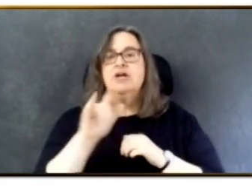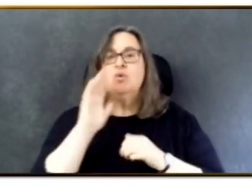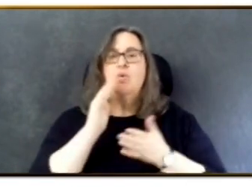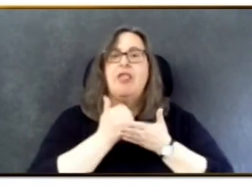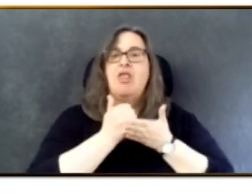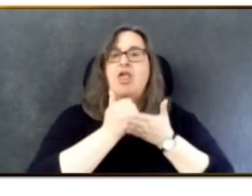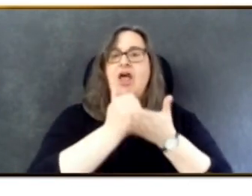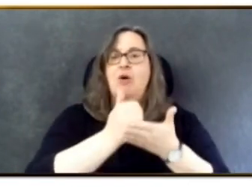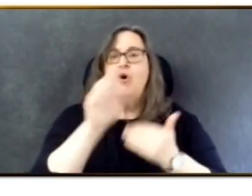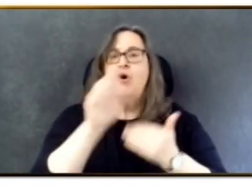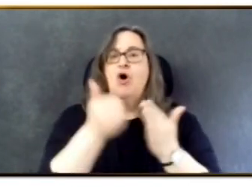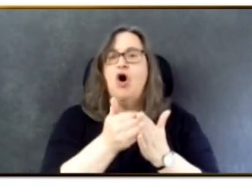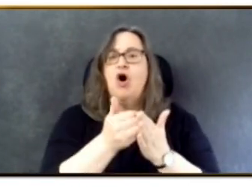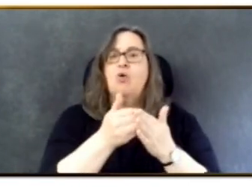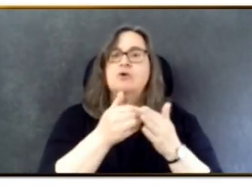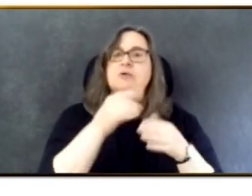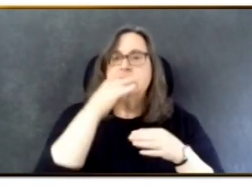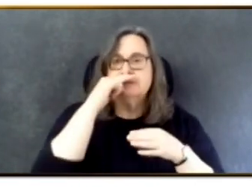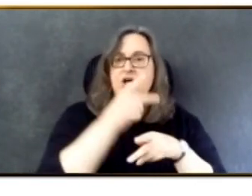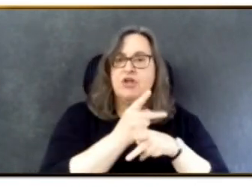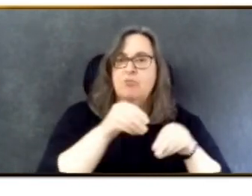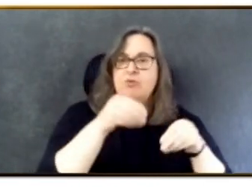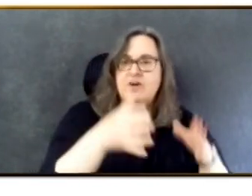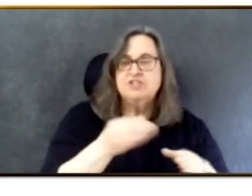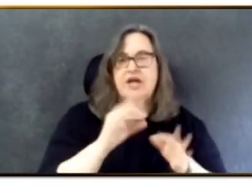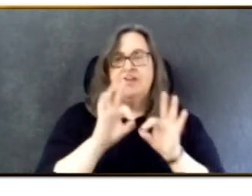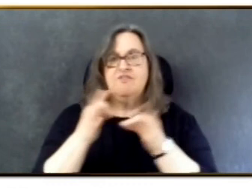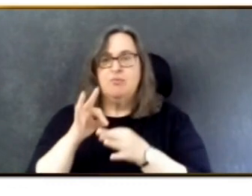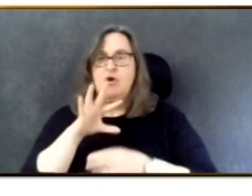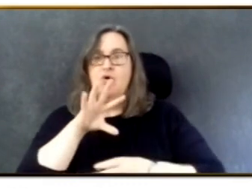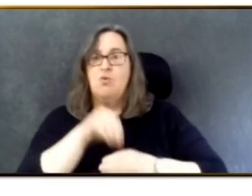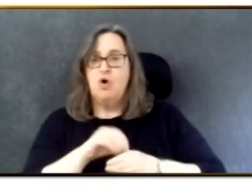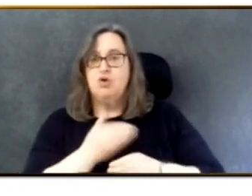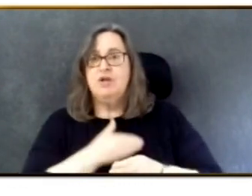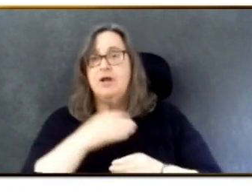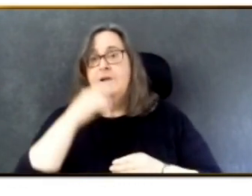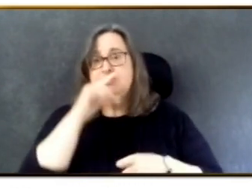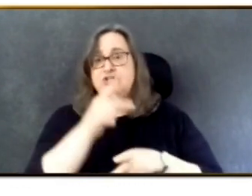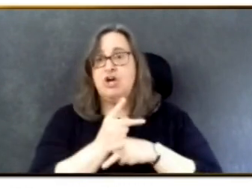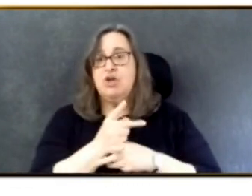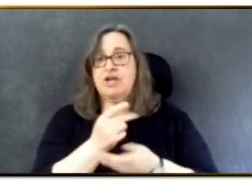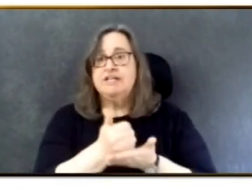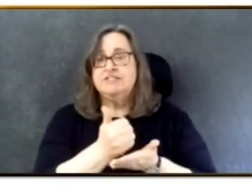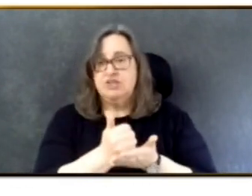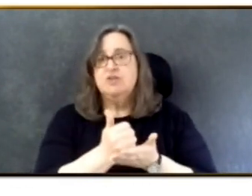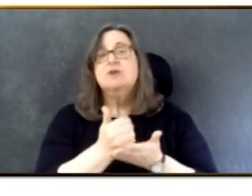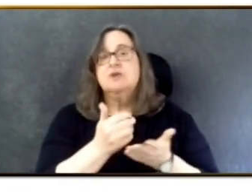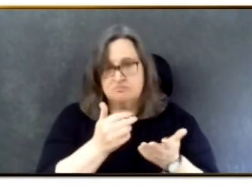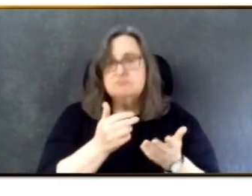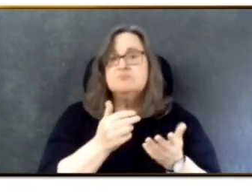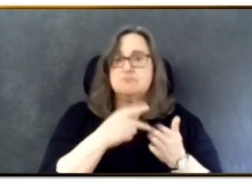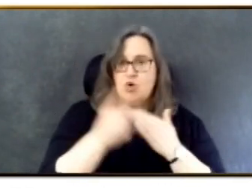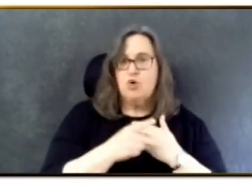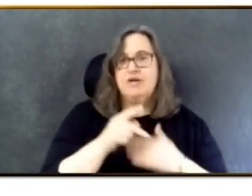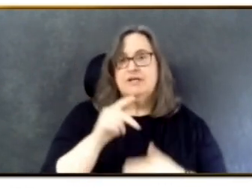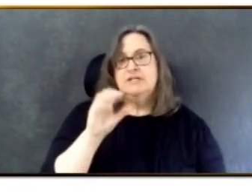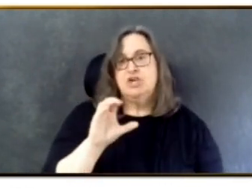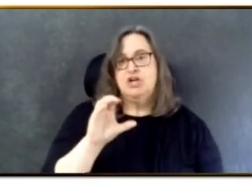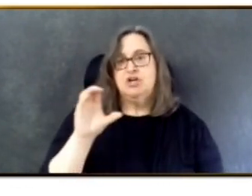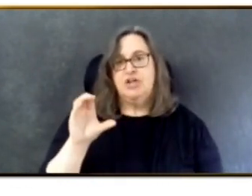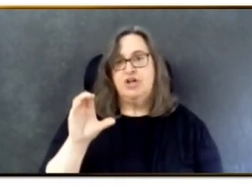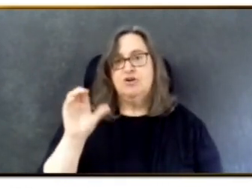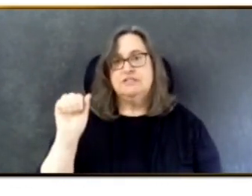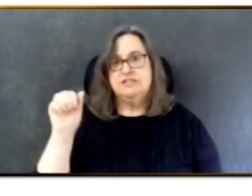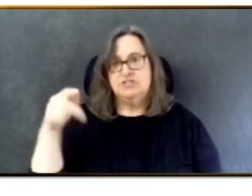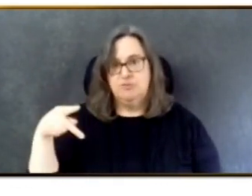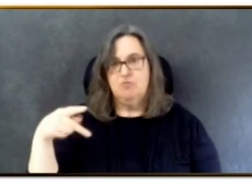all providers and families enrolled in our Child Care Assistance Program, otherwise known as CCAP, secure a little